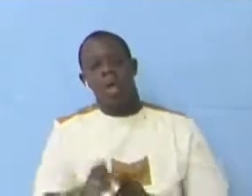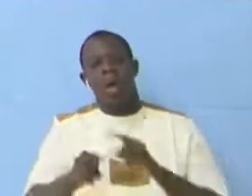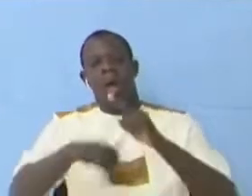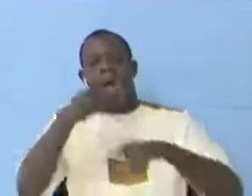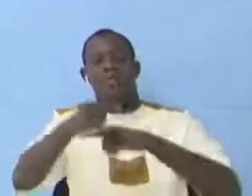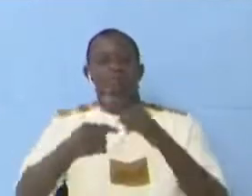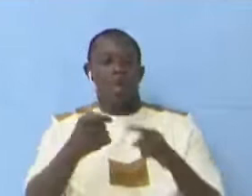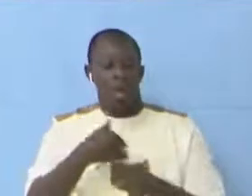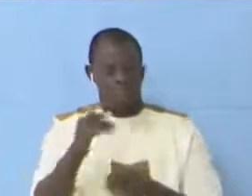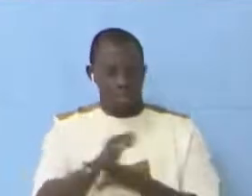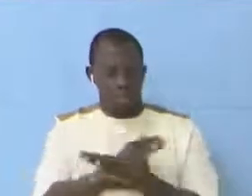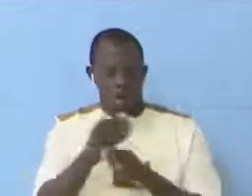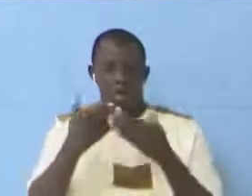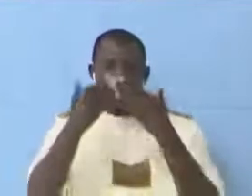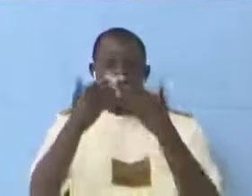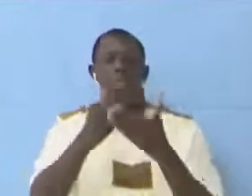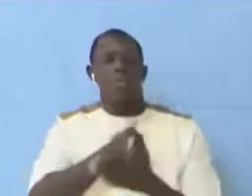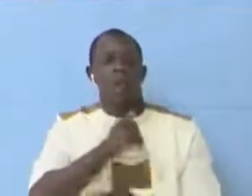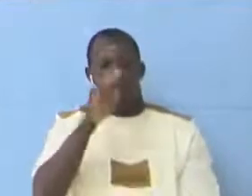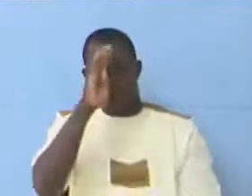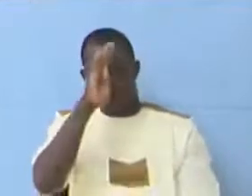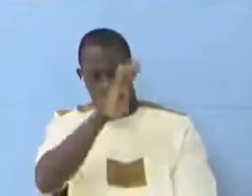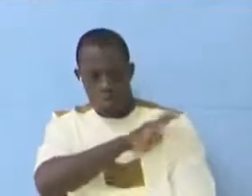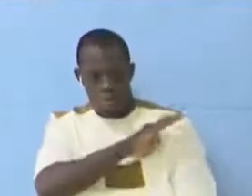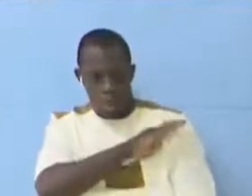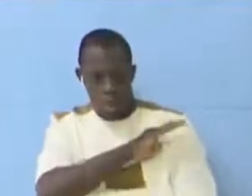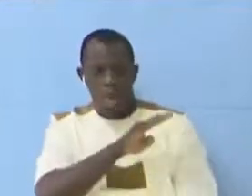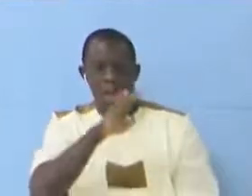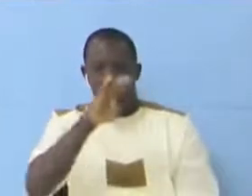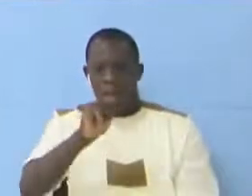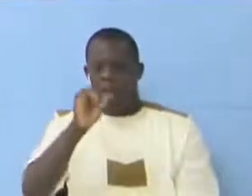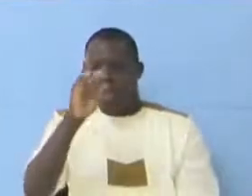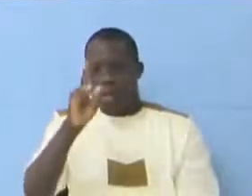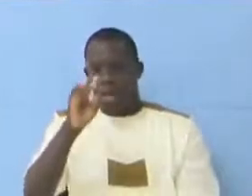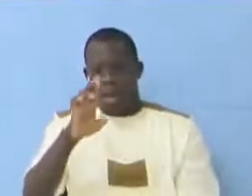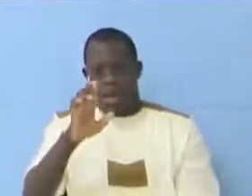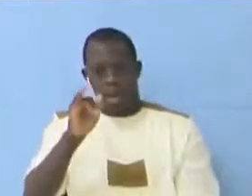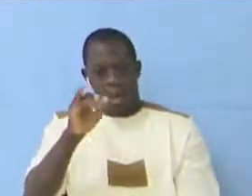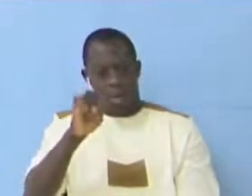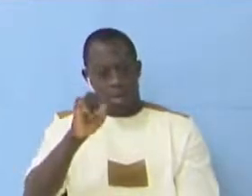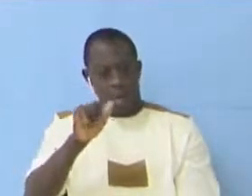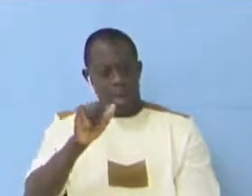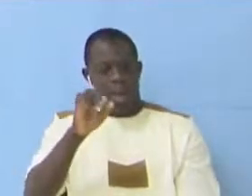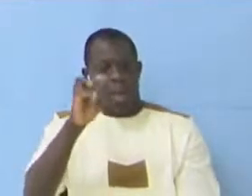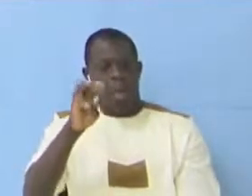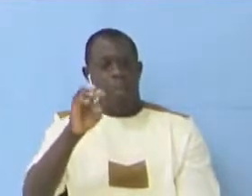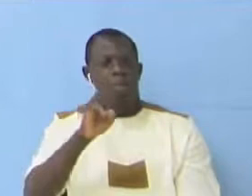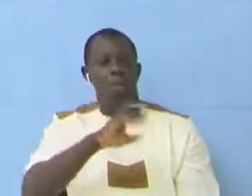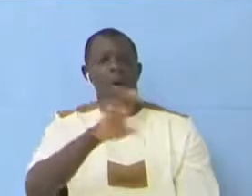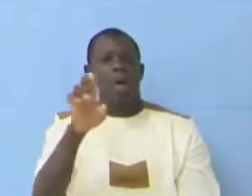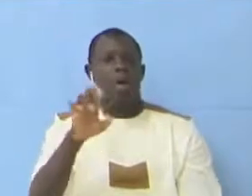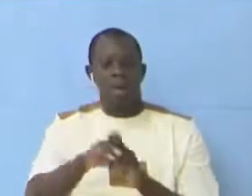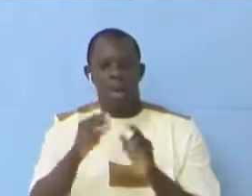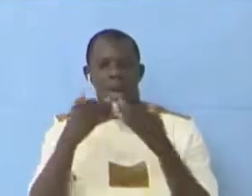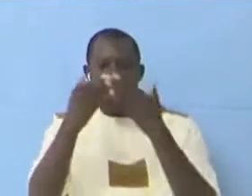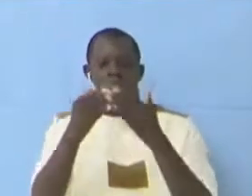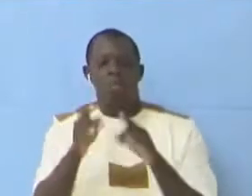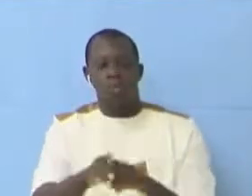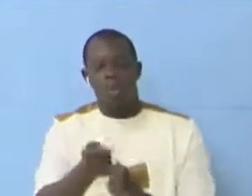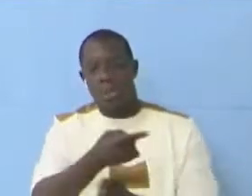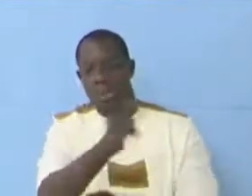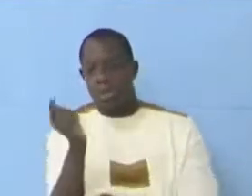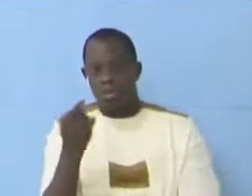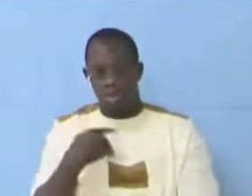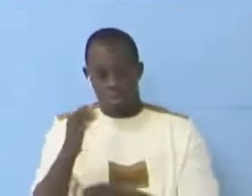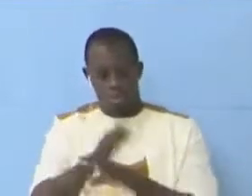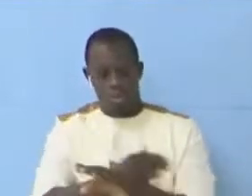Afterwards, I was told by my brother that Alaji Moore told him that these people were paid. As I was still in jail. Suma brother